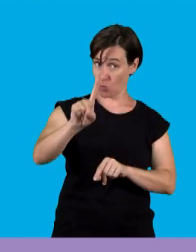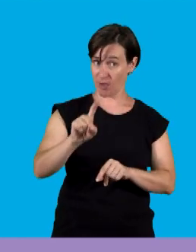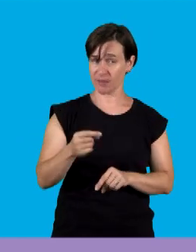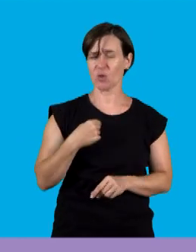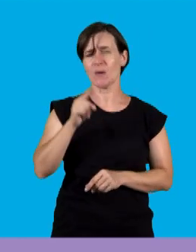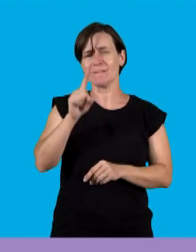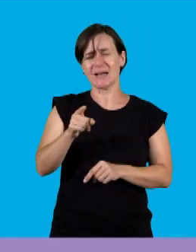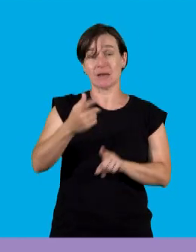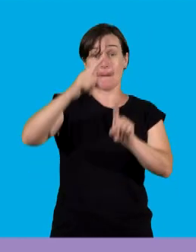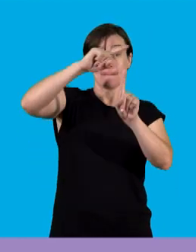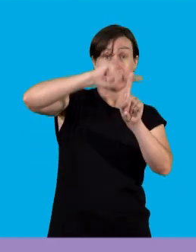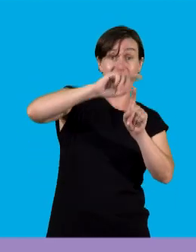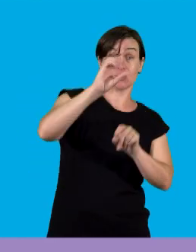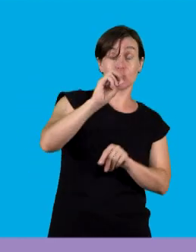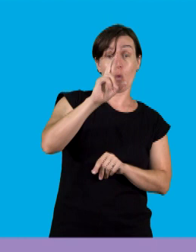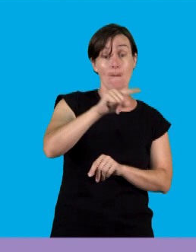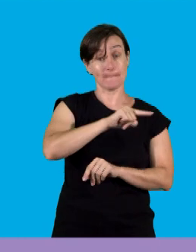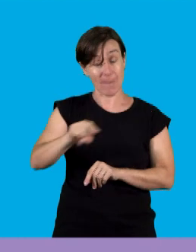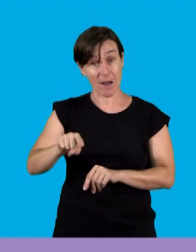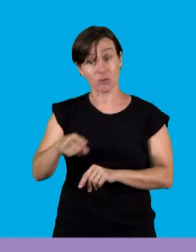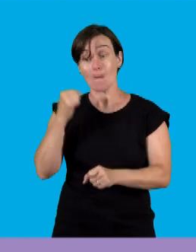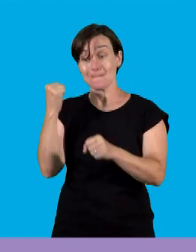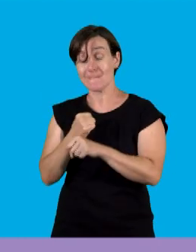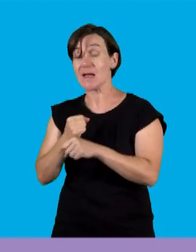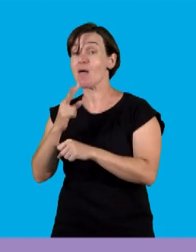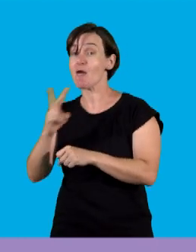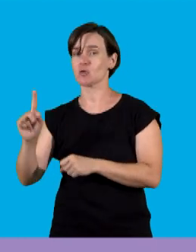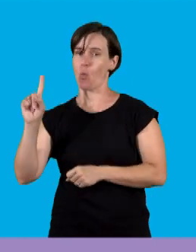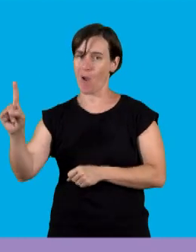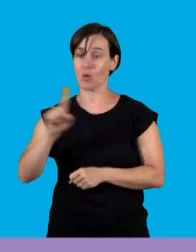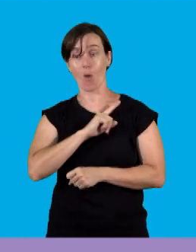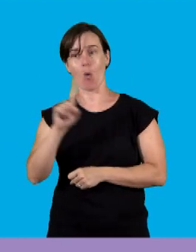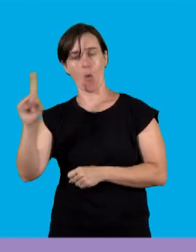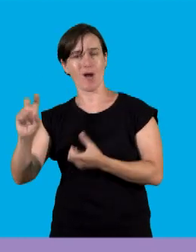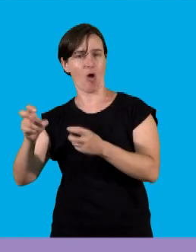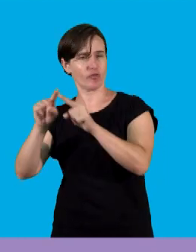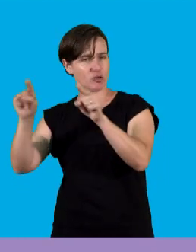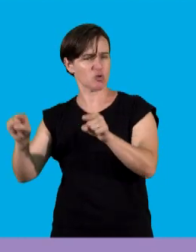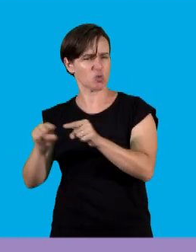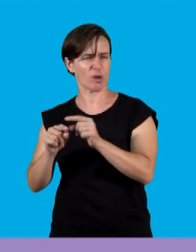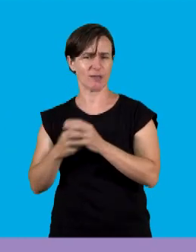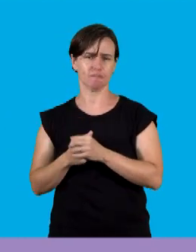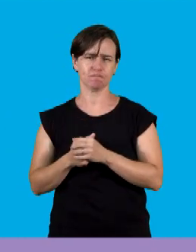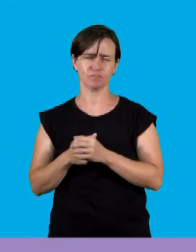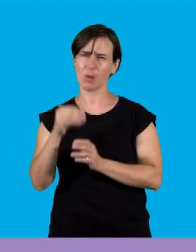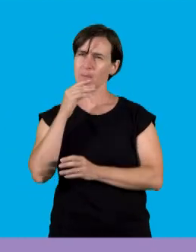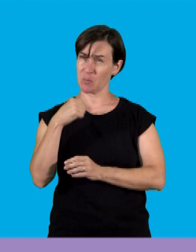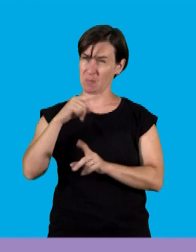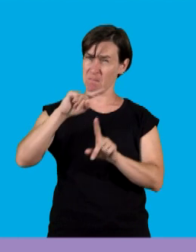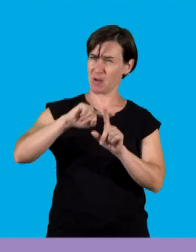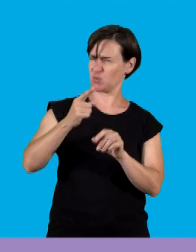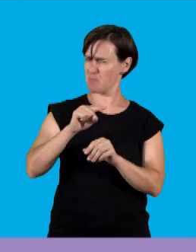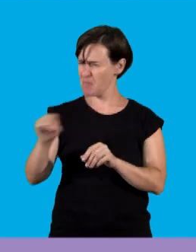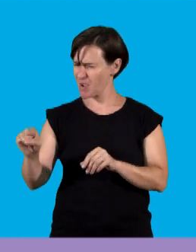add or subtract a constant so that our answer is 1. So what do you think that constant is, and are we going to add